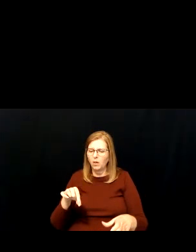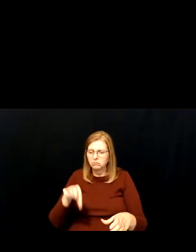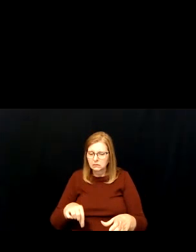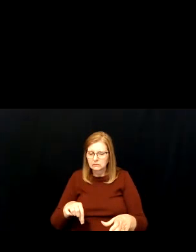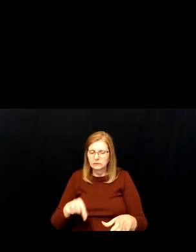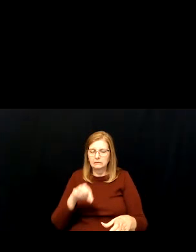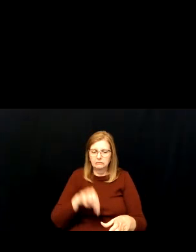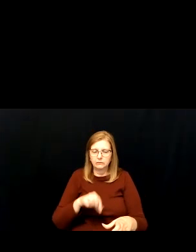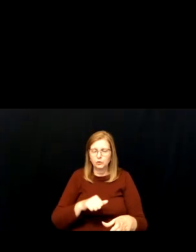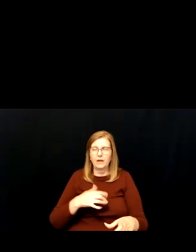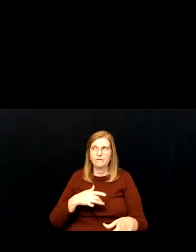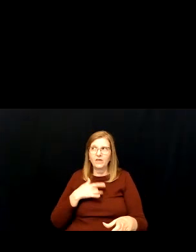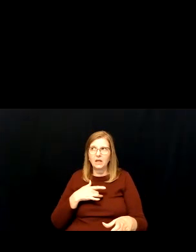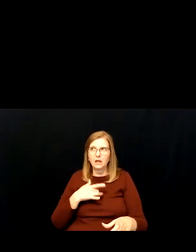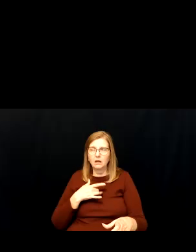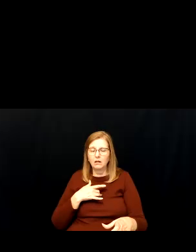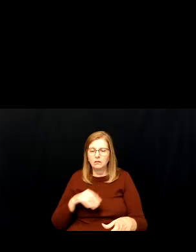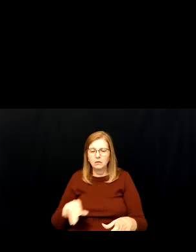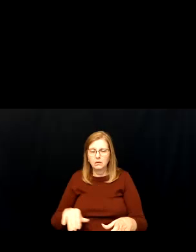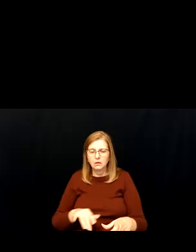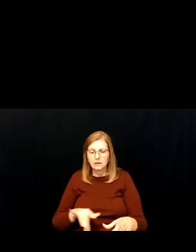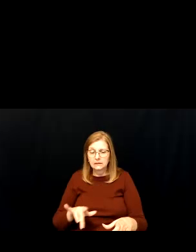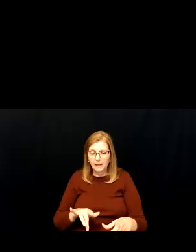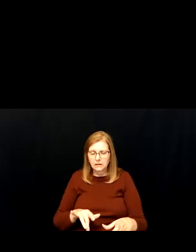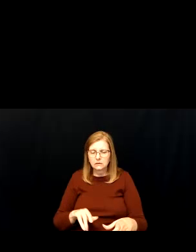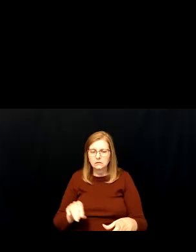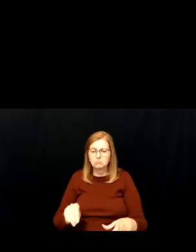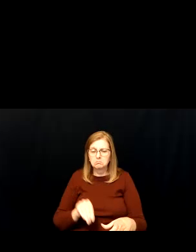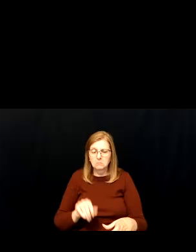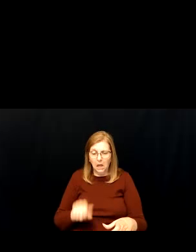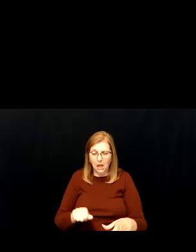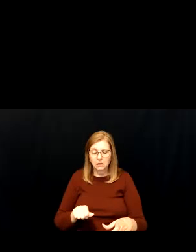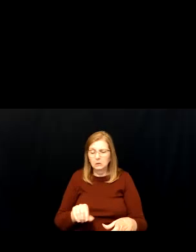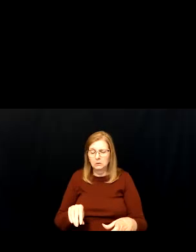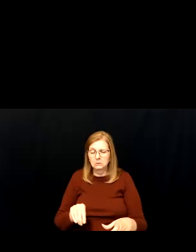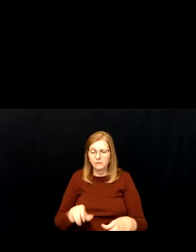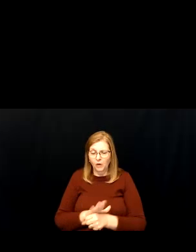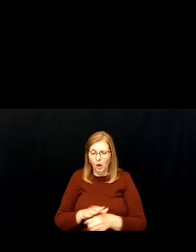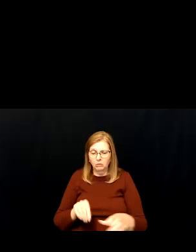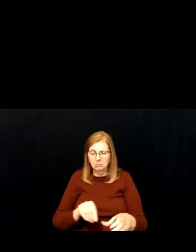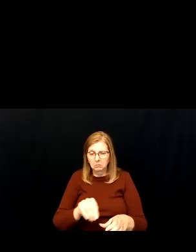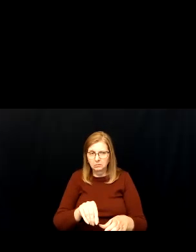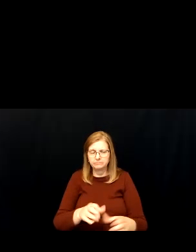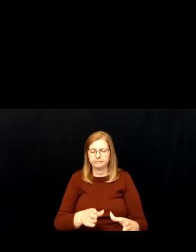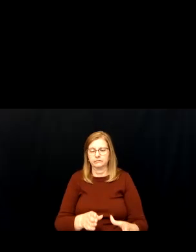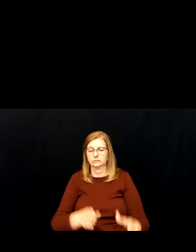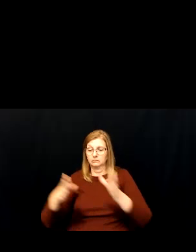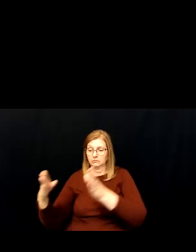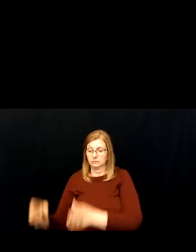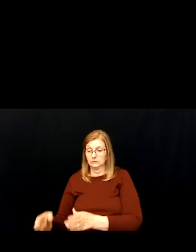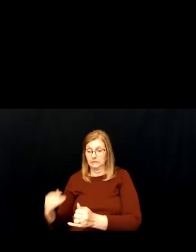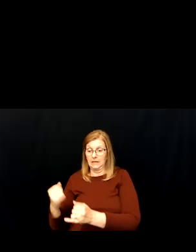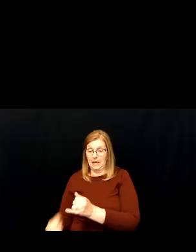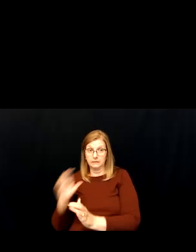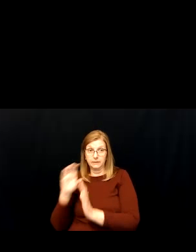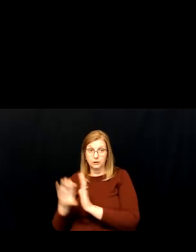you could feel where there is a hole or a space where you could move the checkers. And the last picture on the